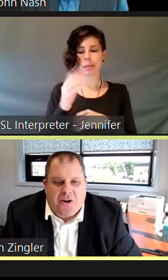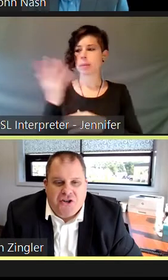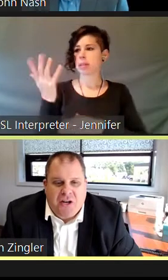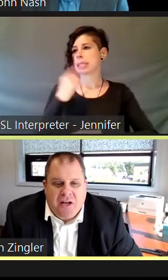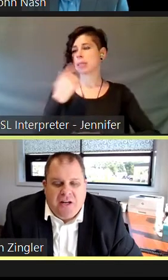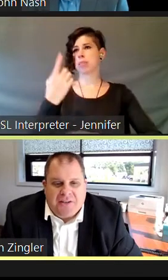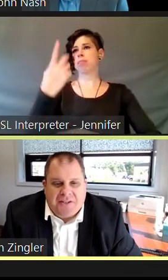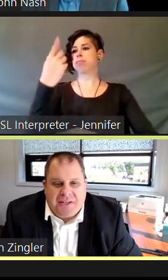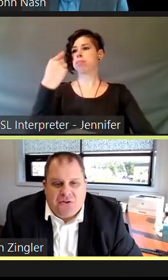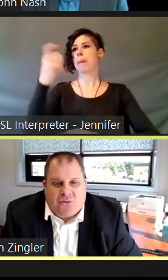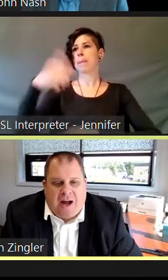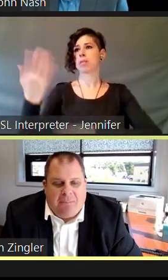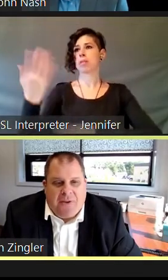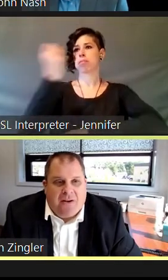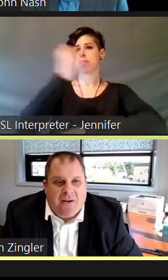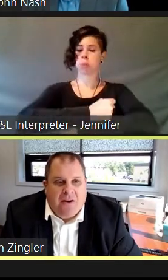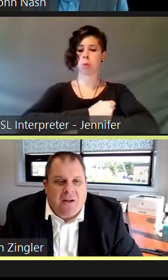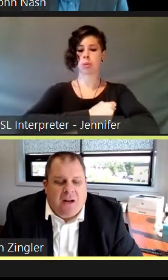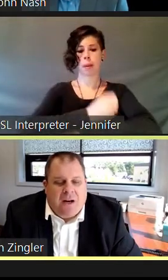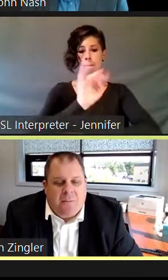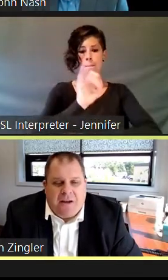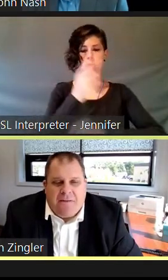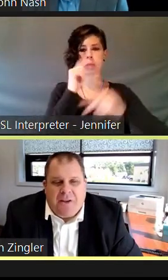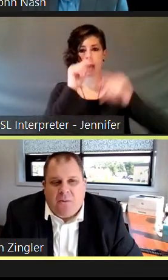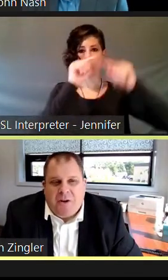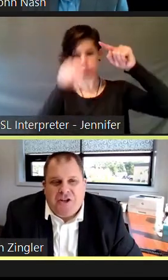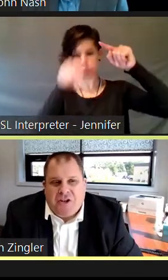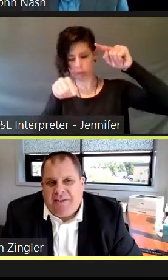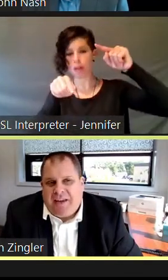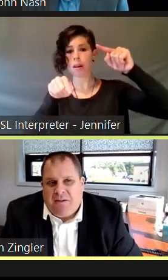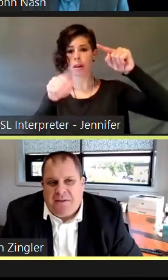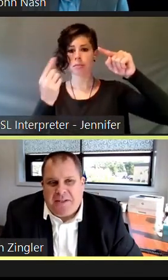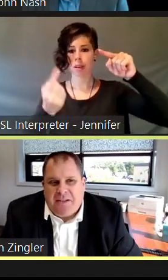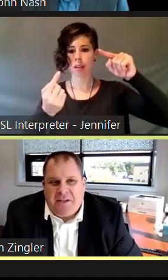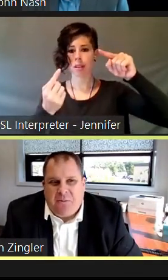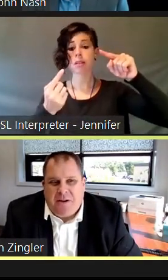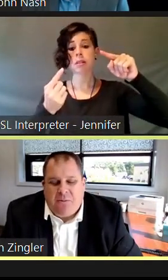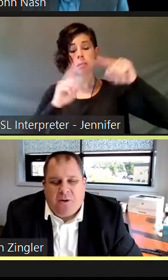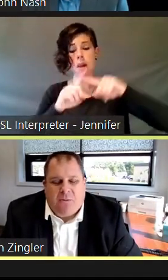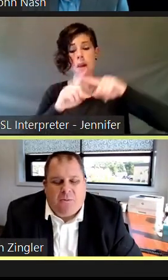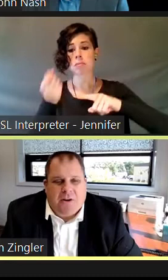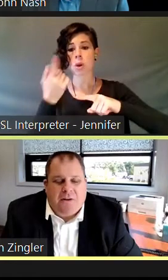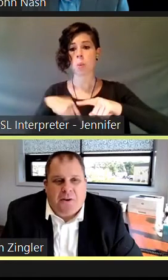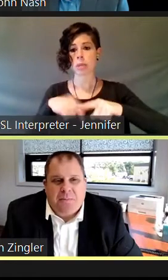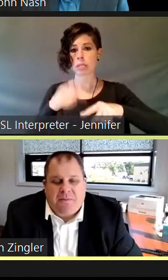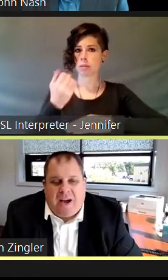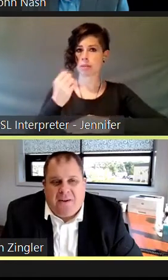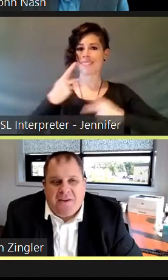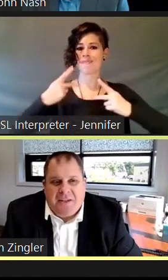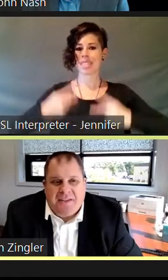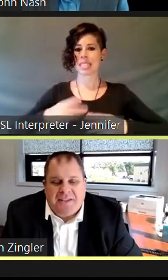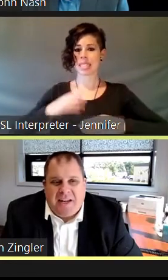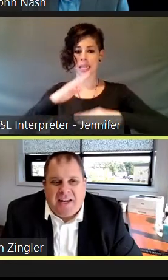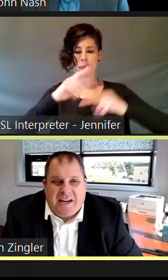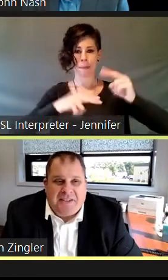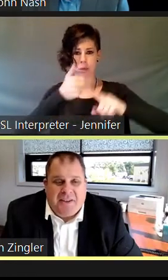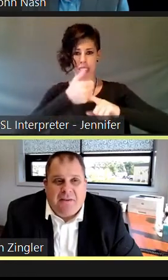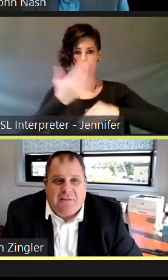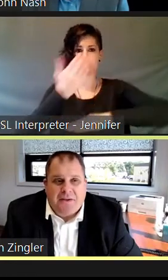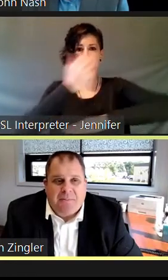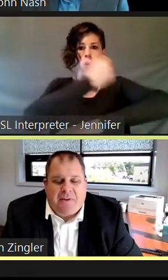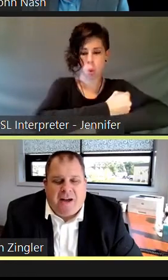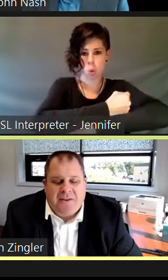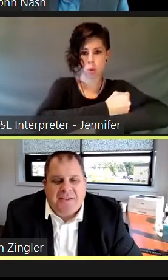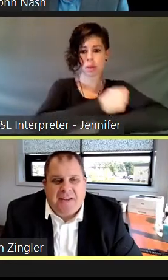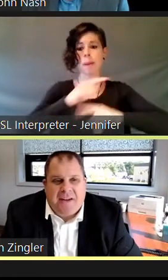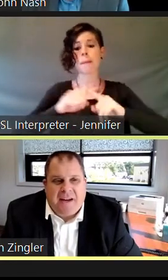in March. You'll see the drop there. Even though we shut down physically, we were one of the first providers in the state, actually the